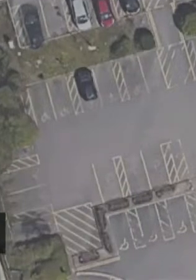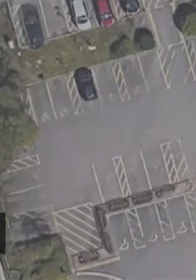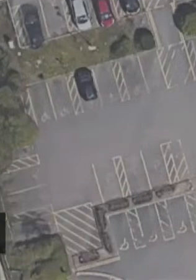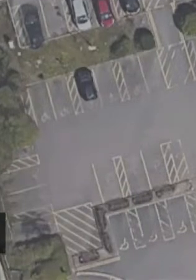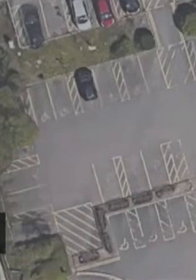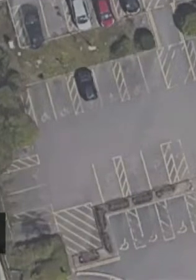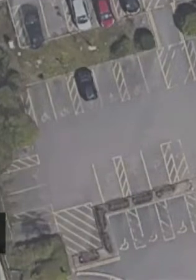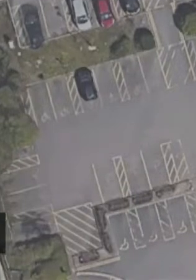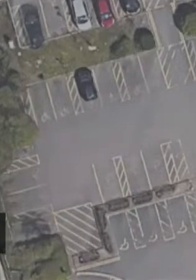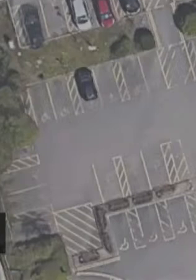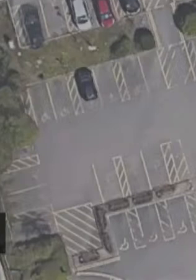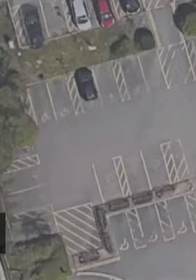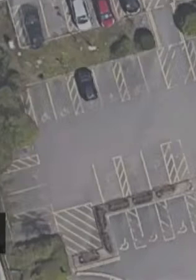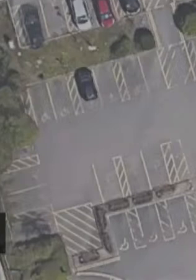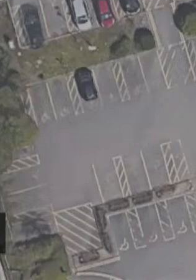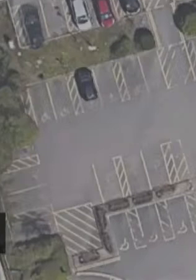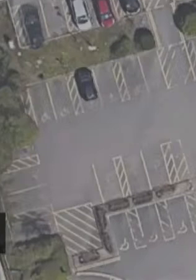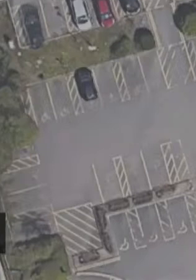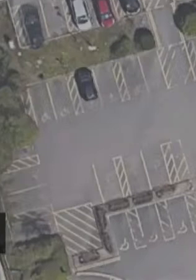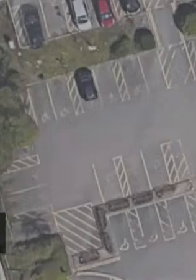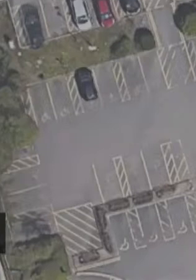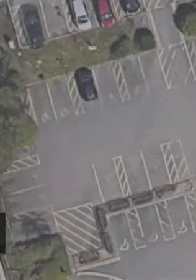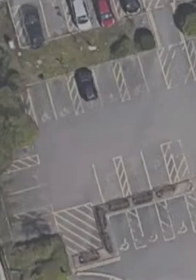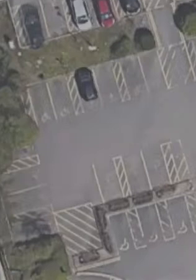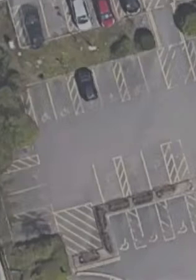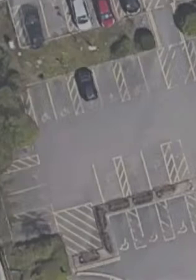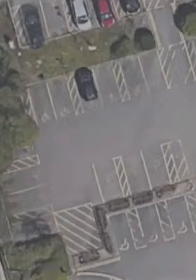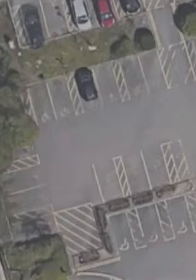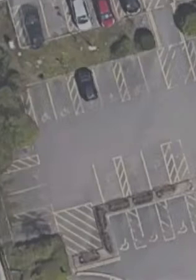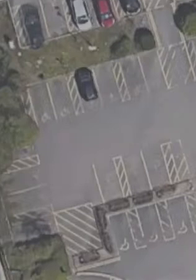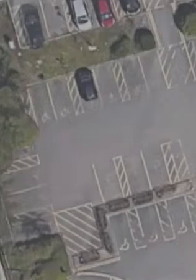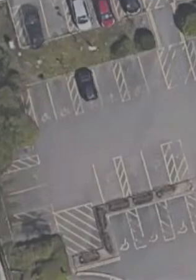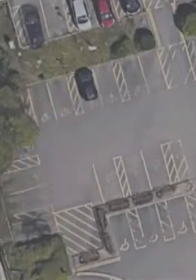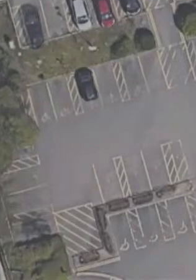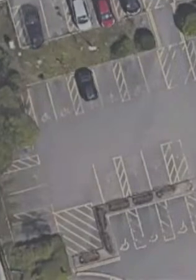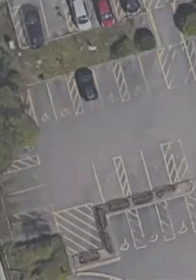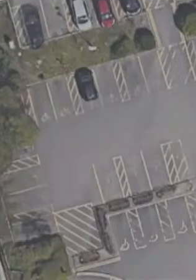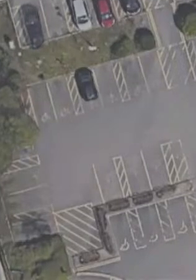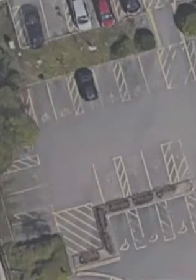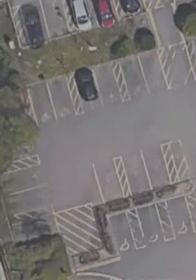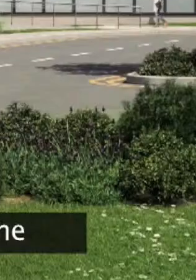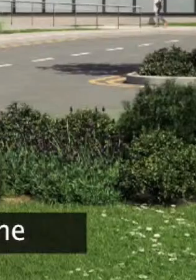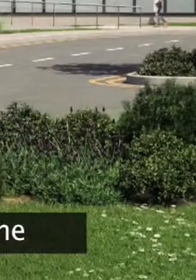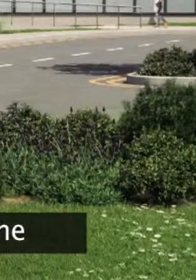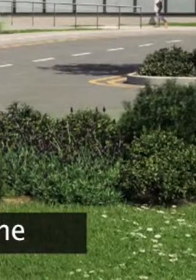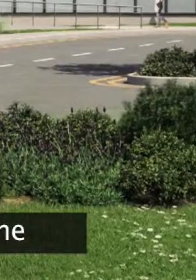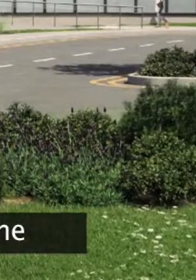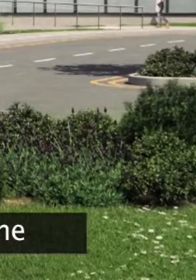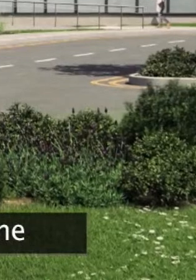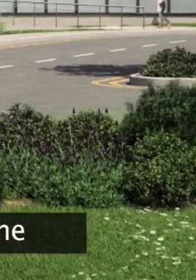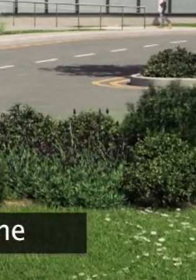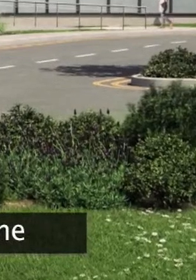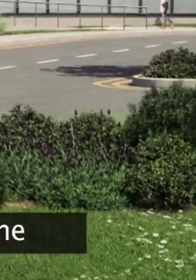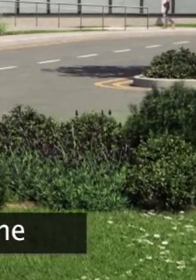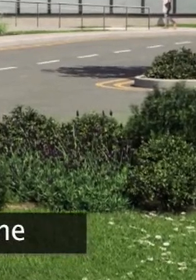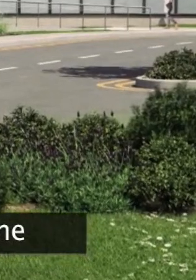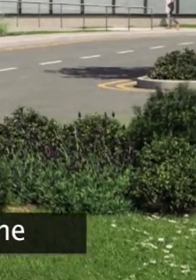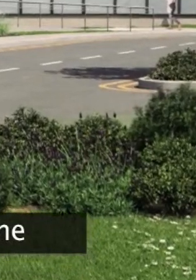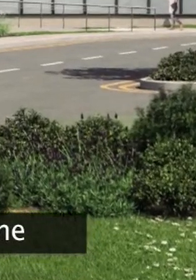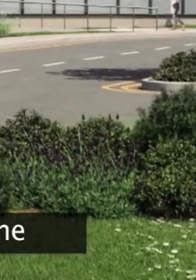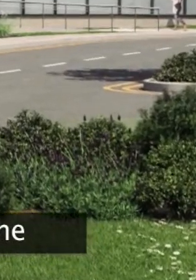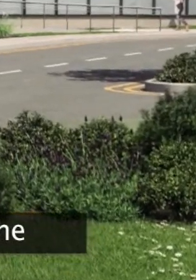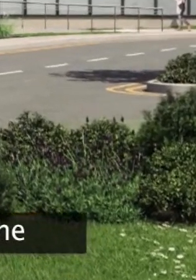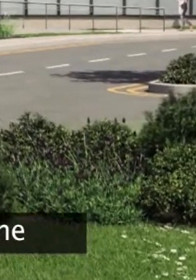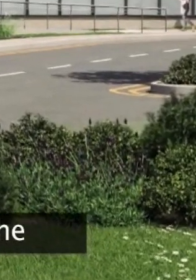ambulance, those presenting with major injuries and emergencies, and an area for resus. Patients will ring NHS